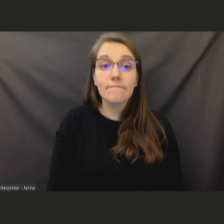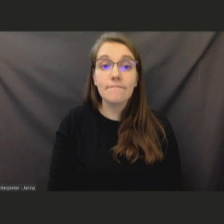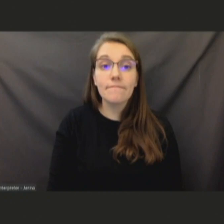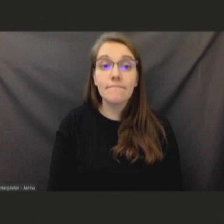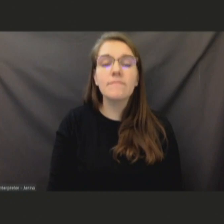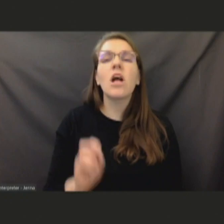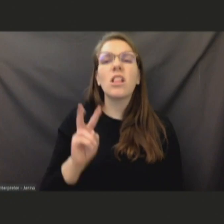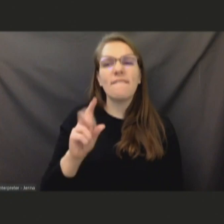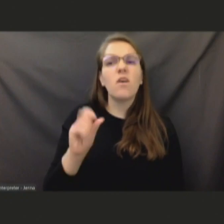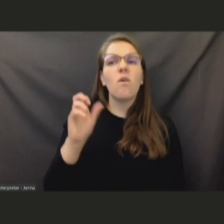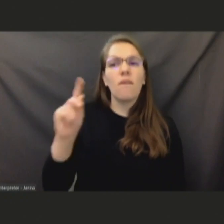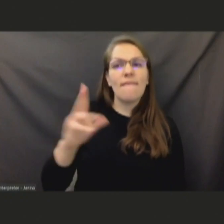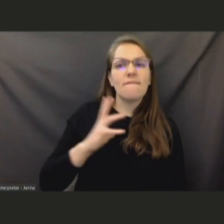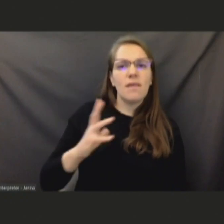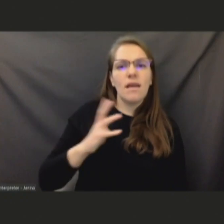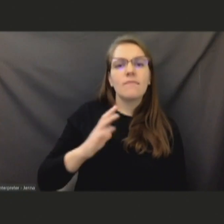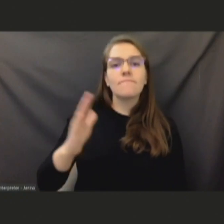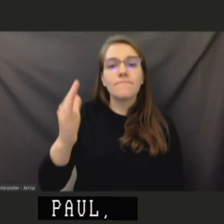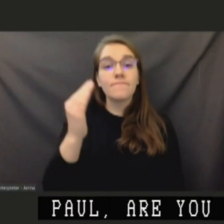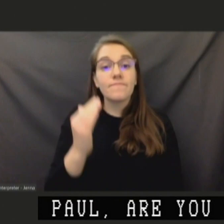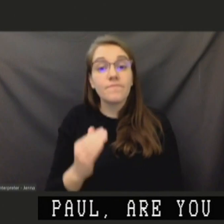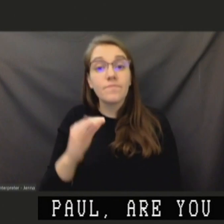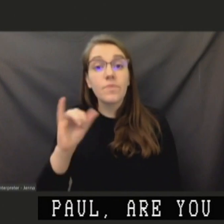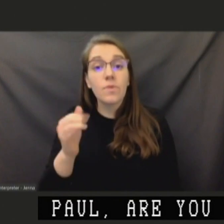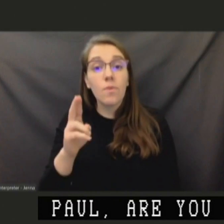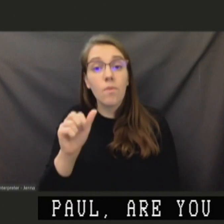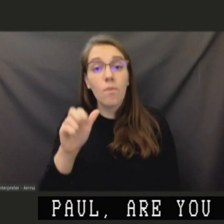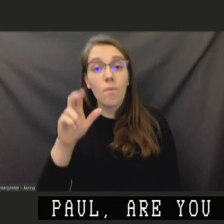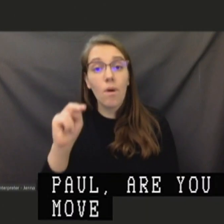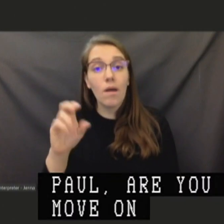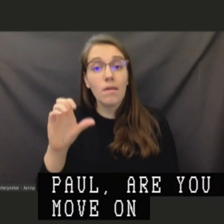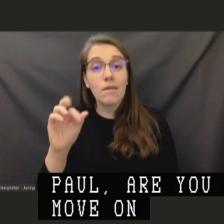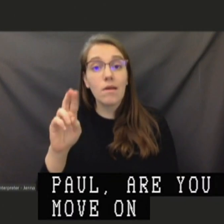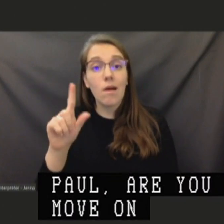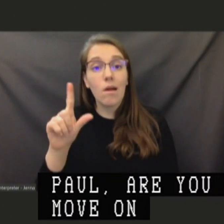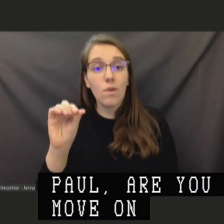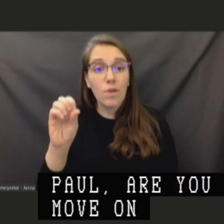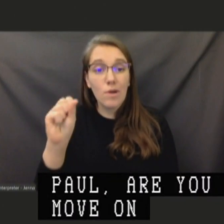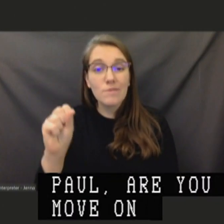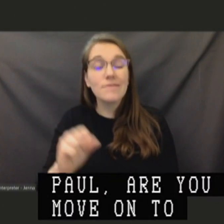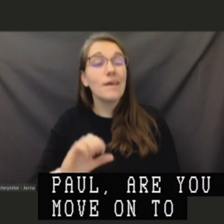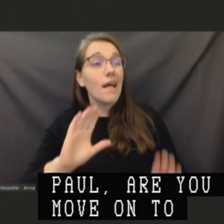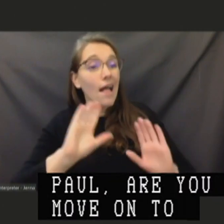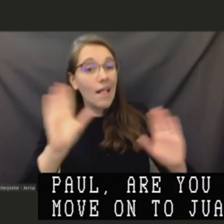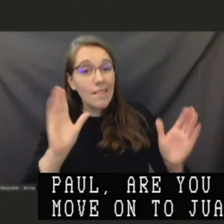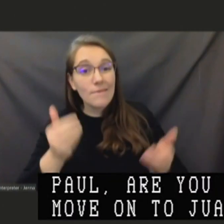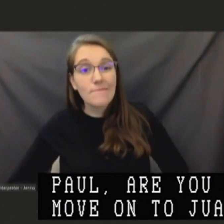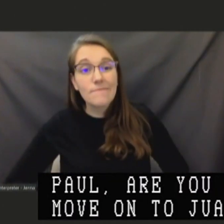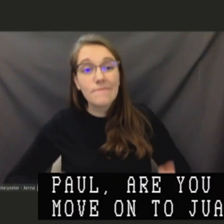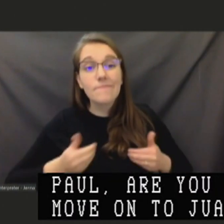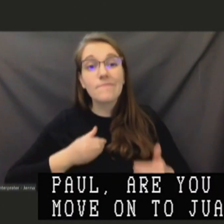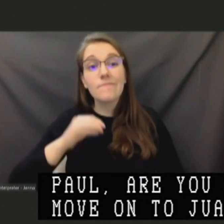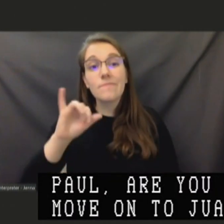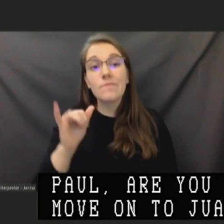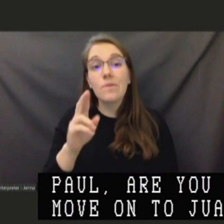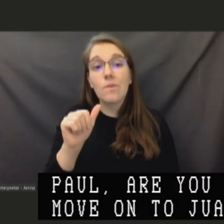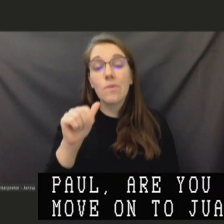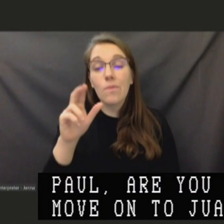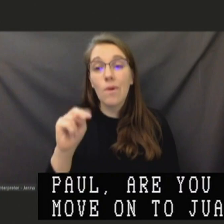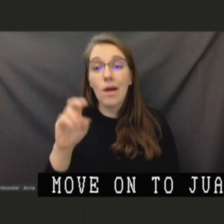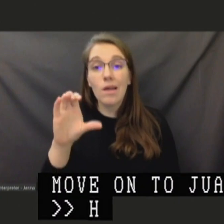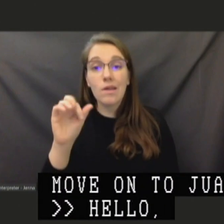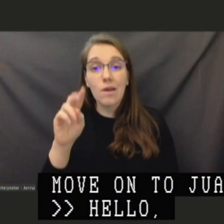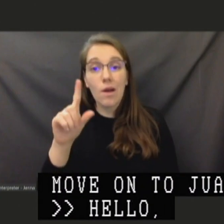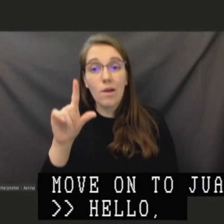Okay, we'll move on to Juan Carlos. Hello, everyone. This is Juan Ramirez, a commission member, and I